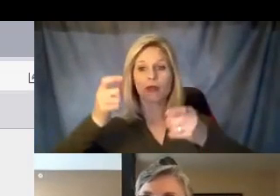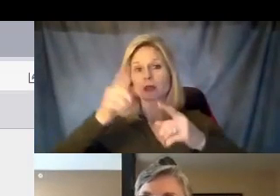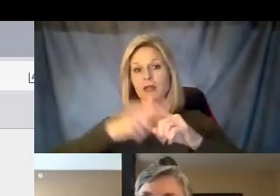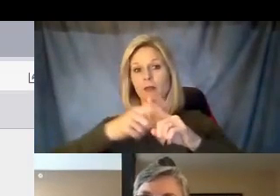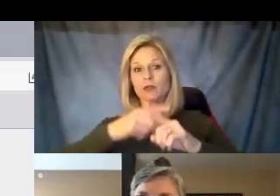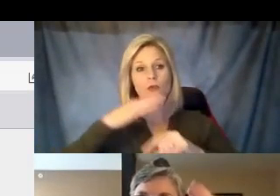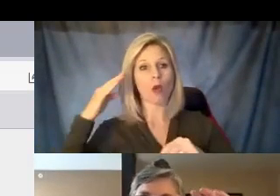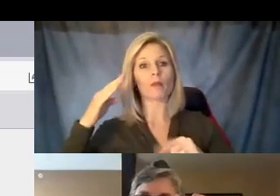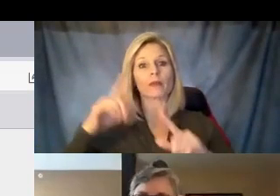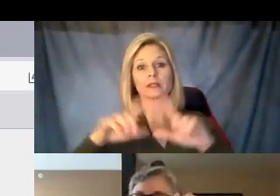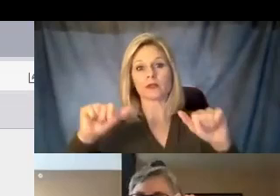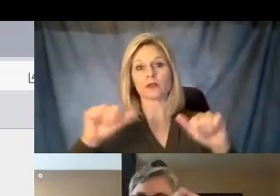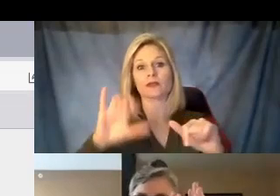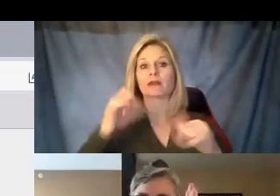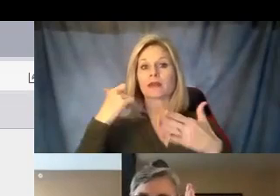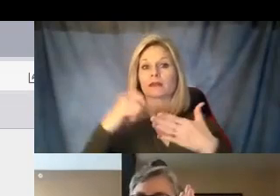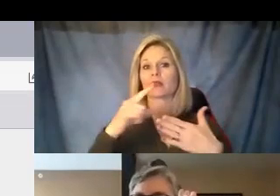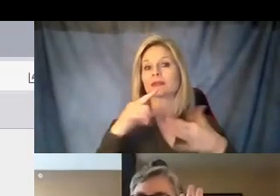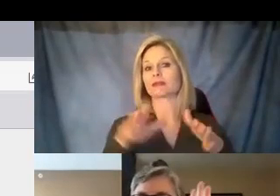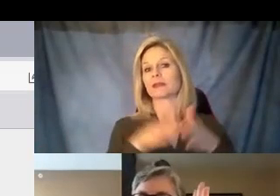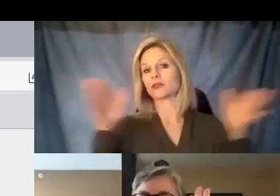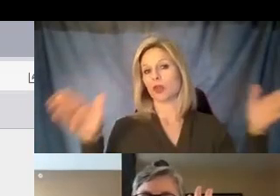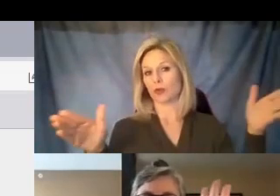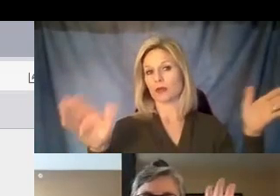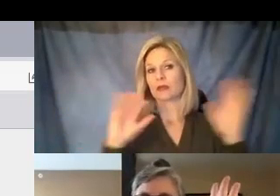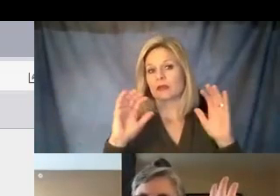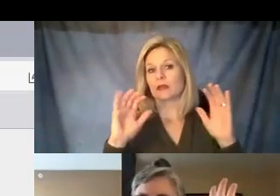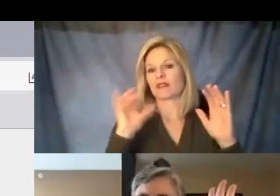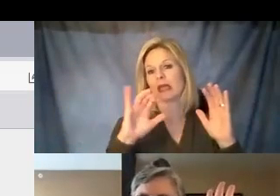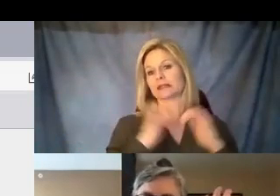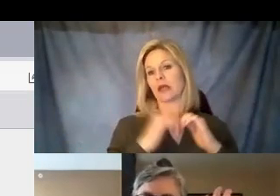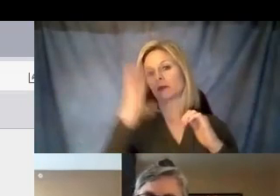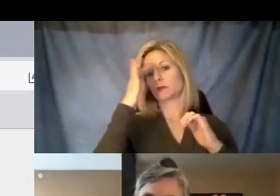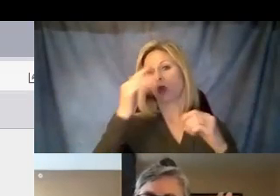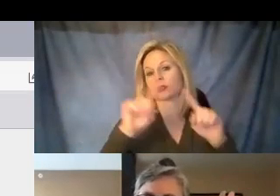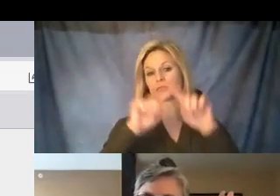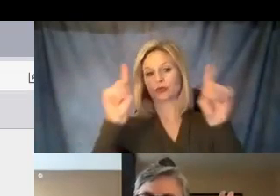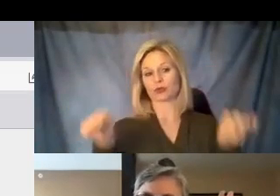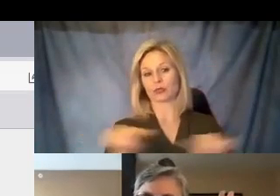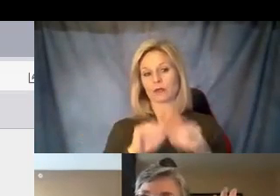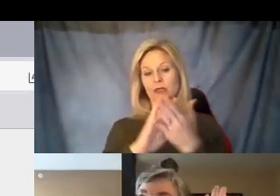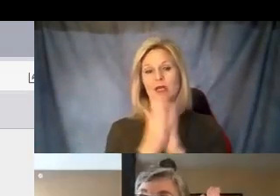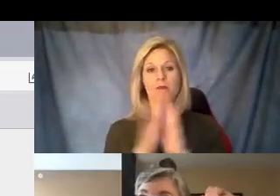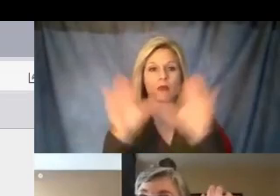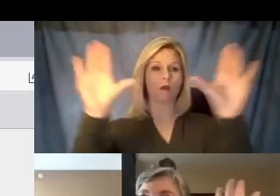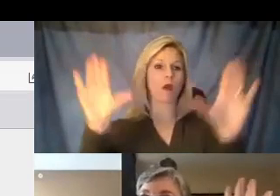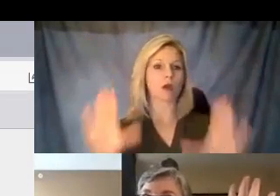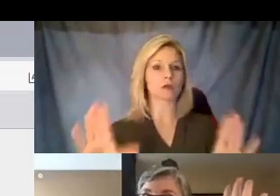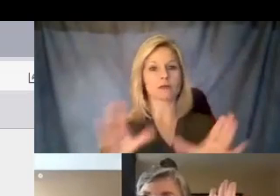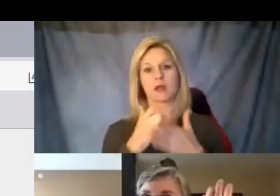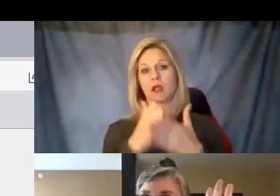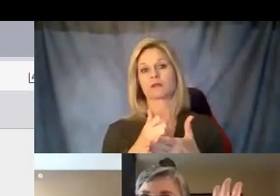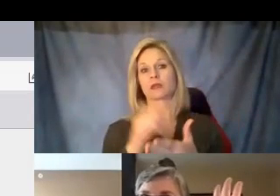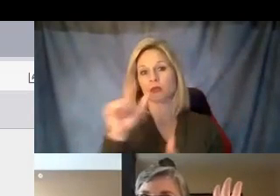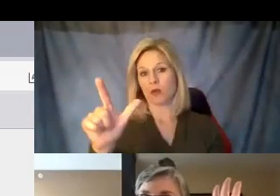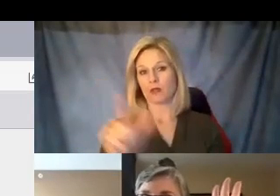is a letter that says, in general, here's how smart screens have become an amazing accommodation tool. And it